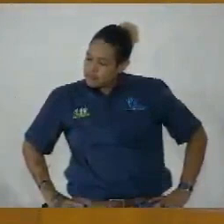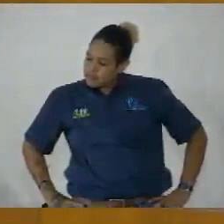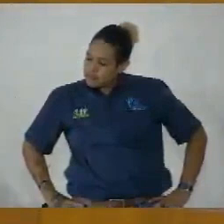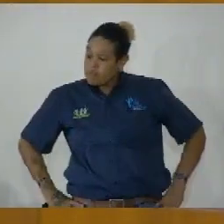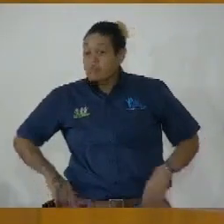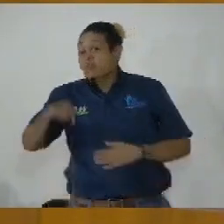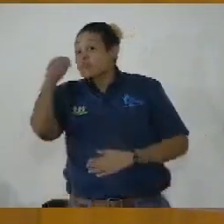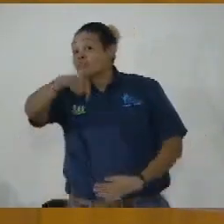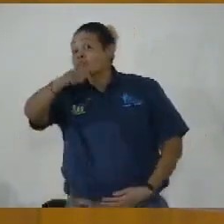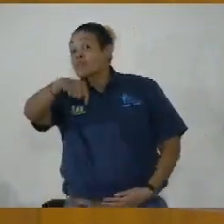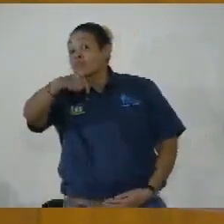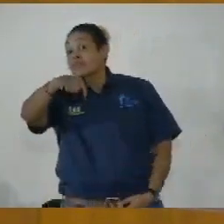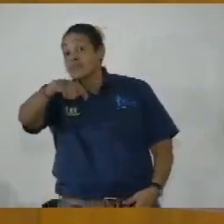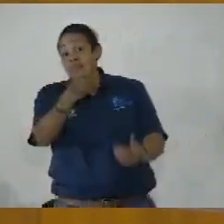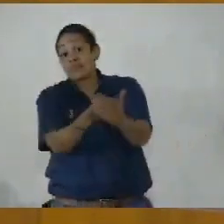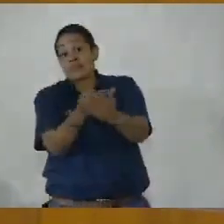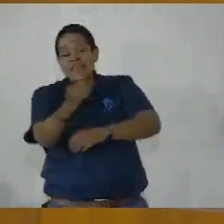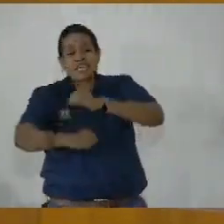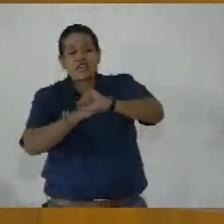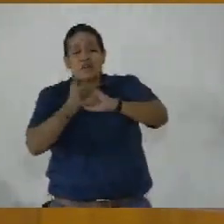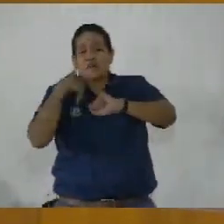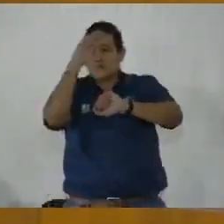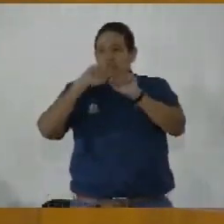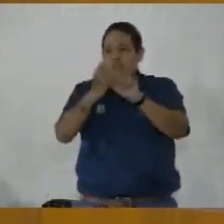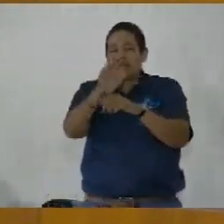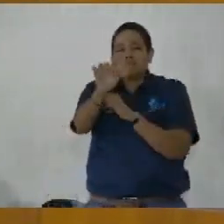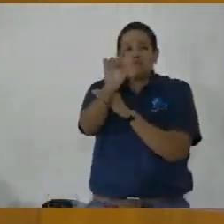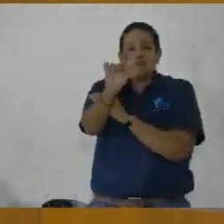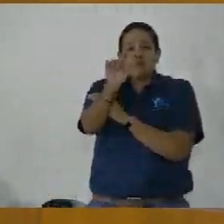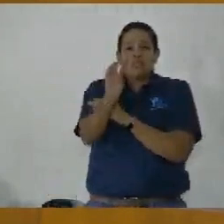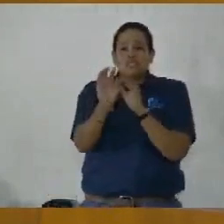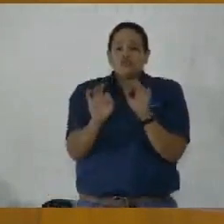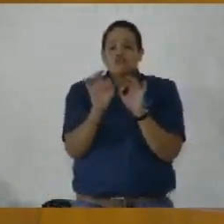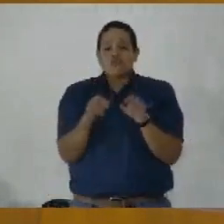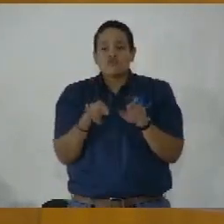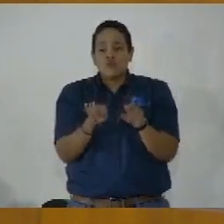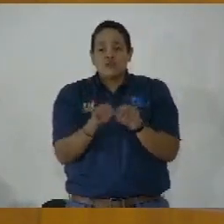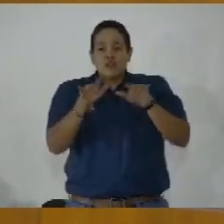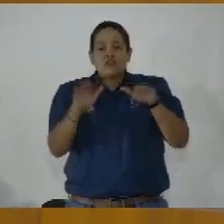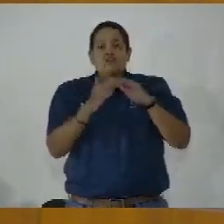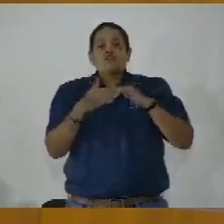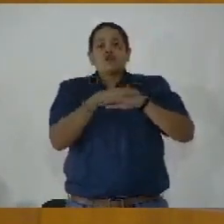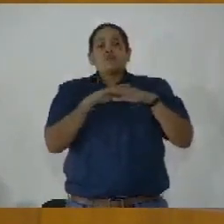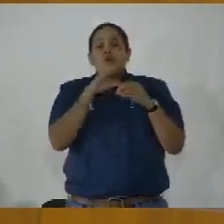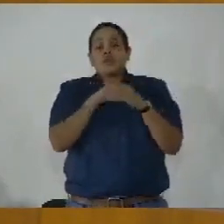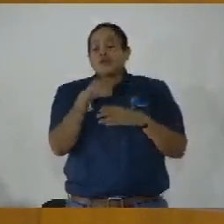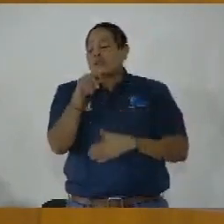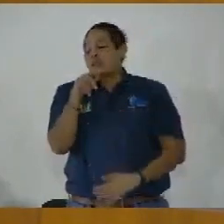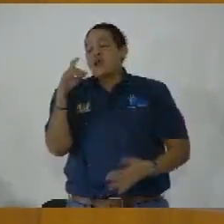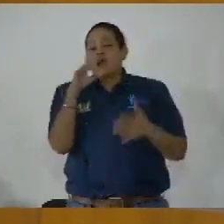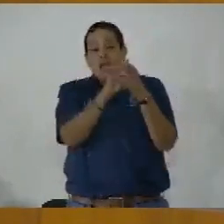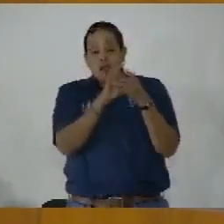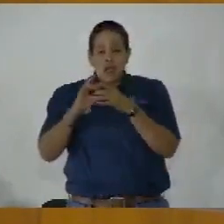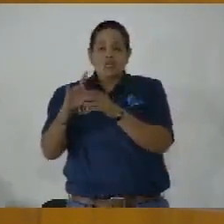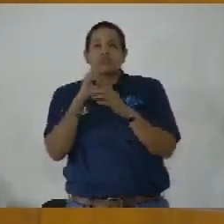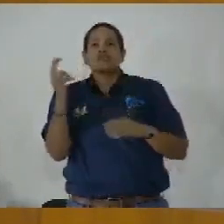In this financial year, we will begin about 126 critical roadways across Jamaica, improving connectivity,